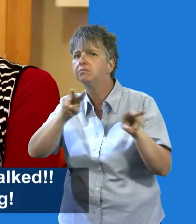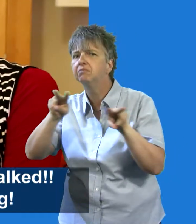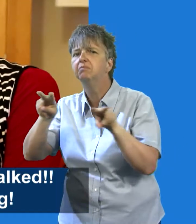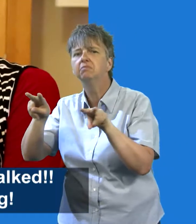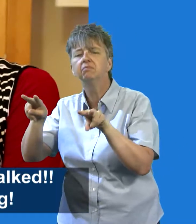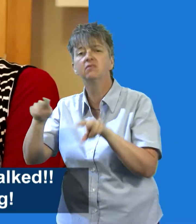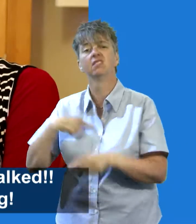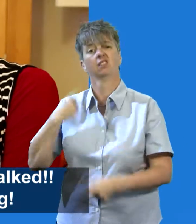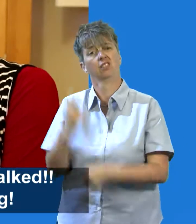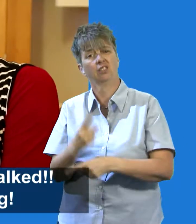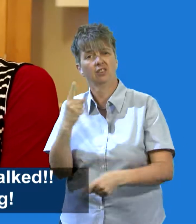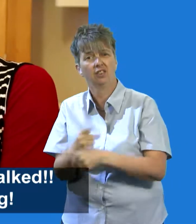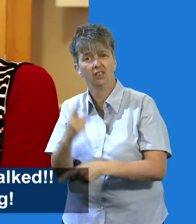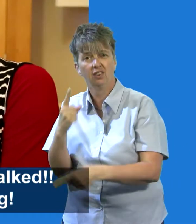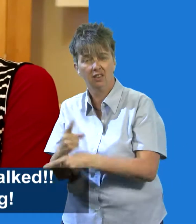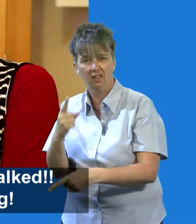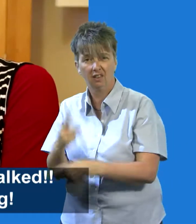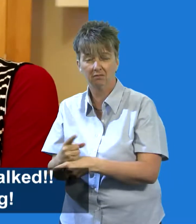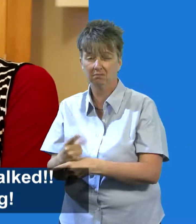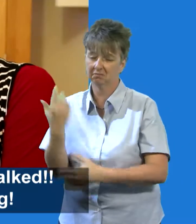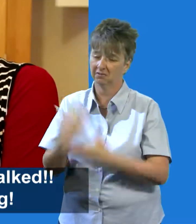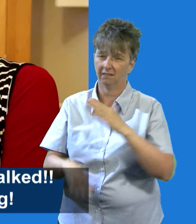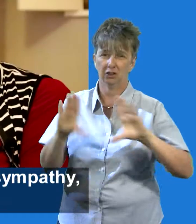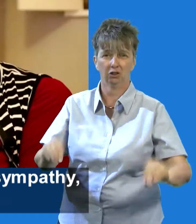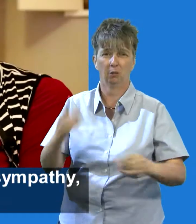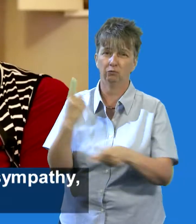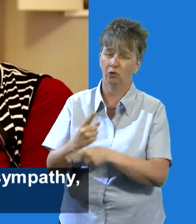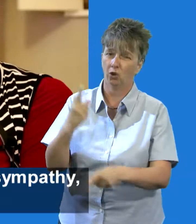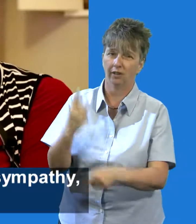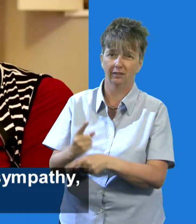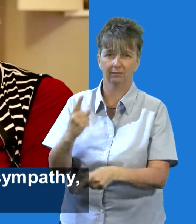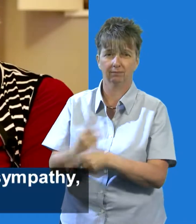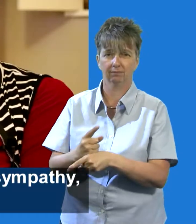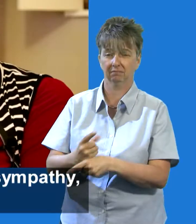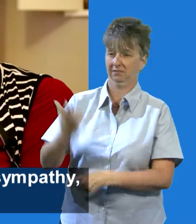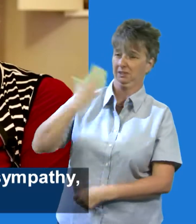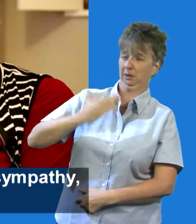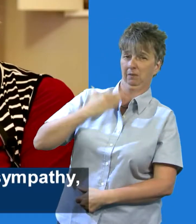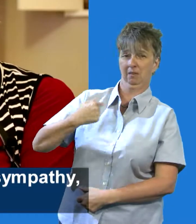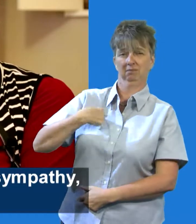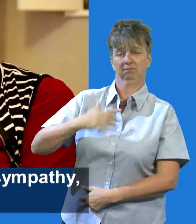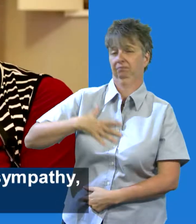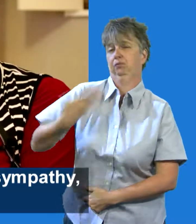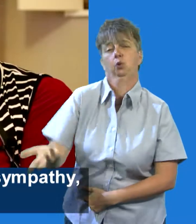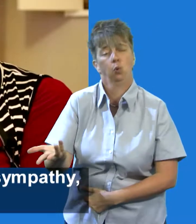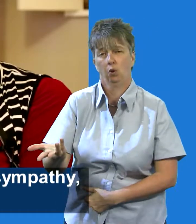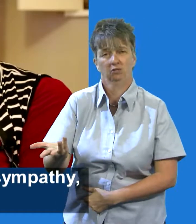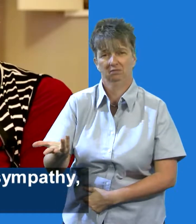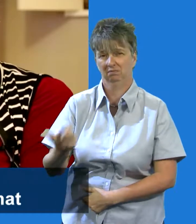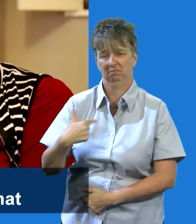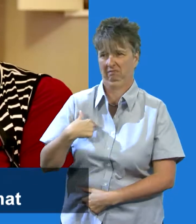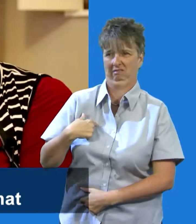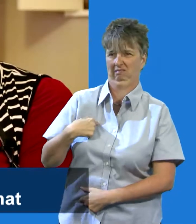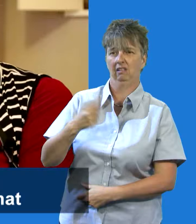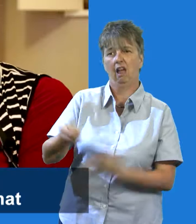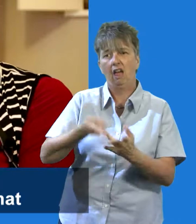people, and I talked and talked, and I still can't stop talking. I'm not ever wanting anybody's sympathy.